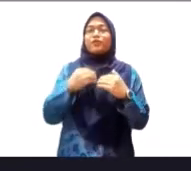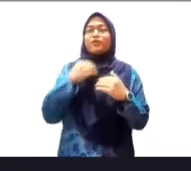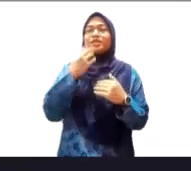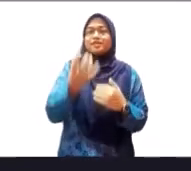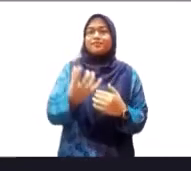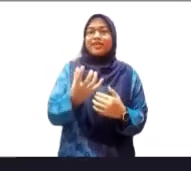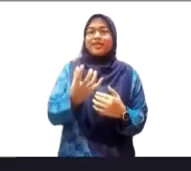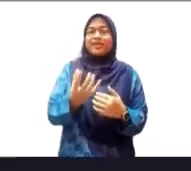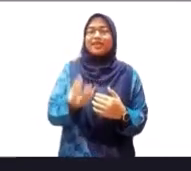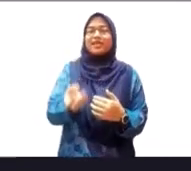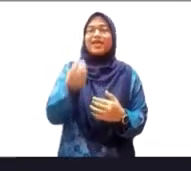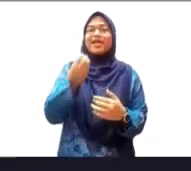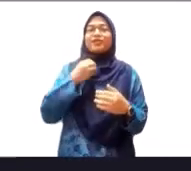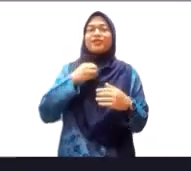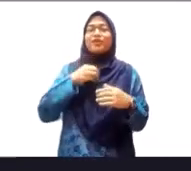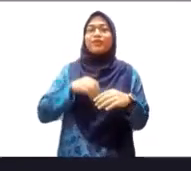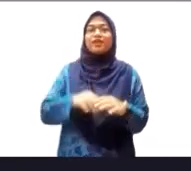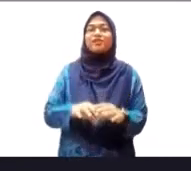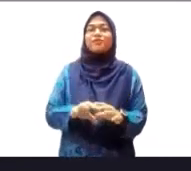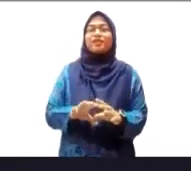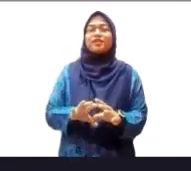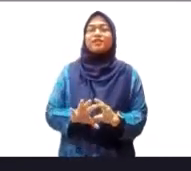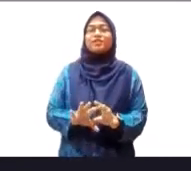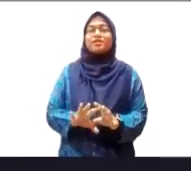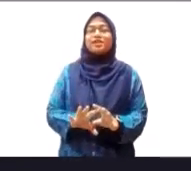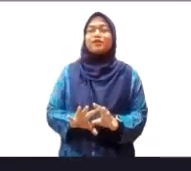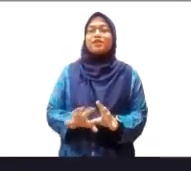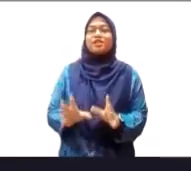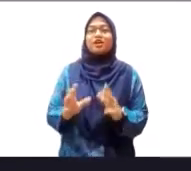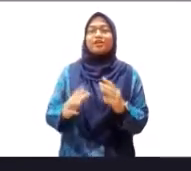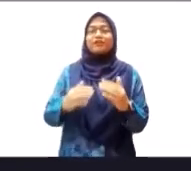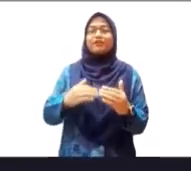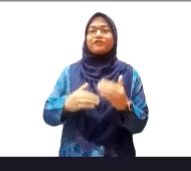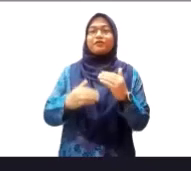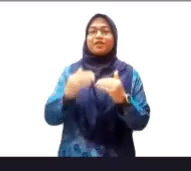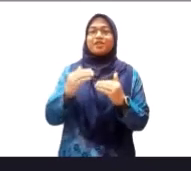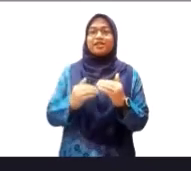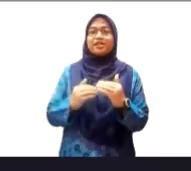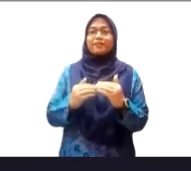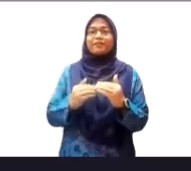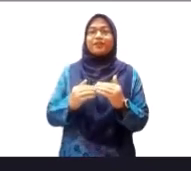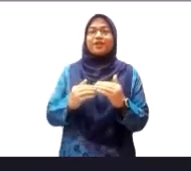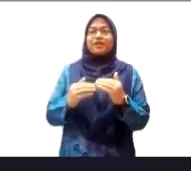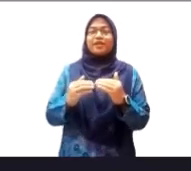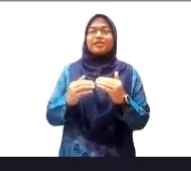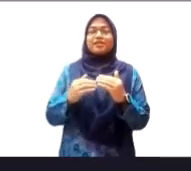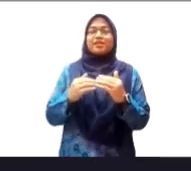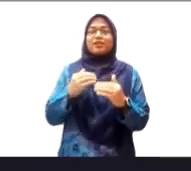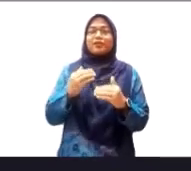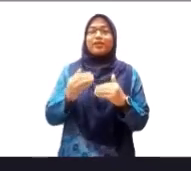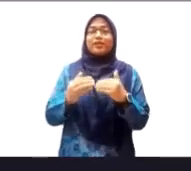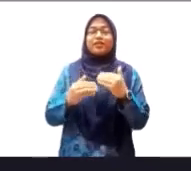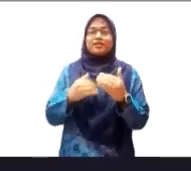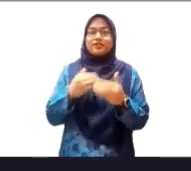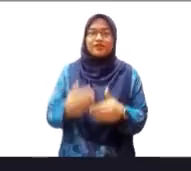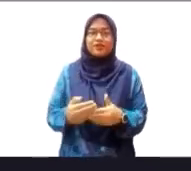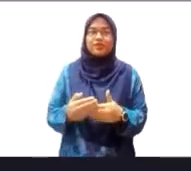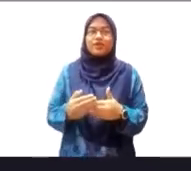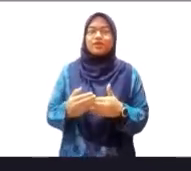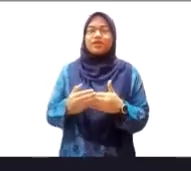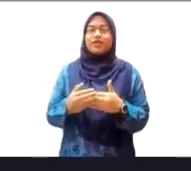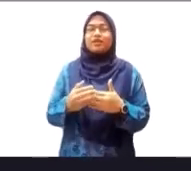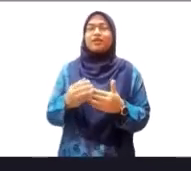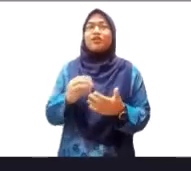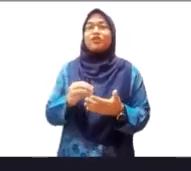vocabulary when we speak and the way we interpret it into sign language are different from each other. That is what is